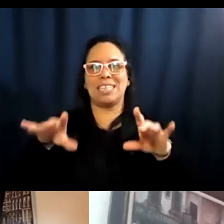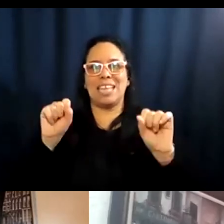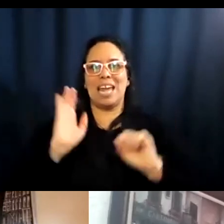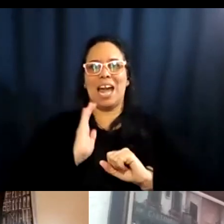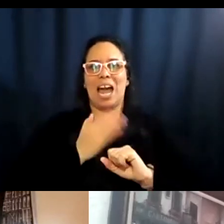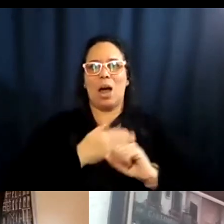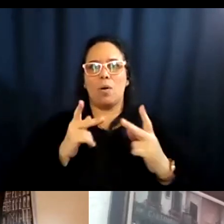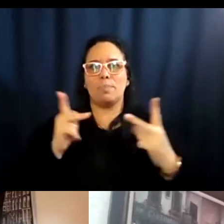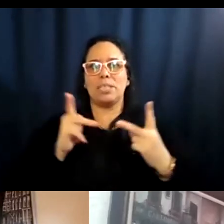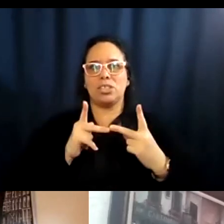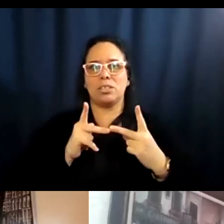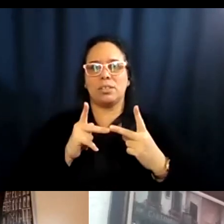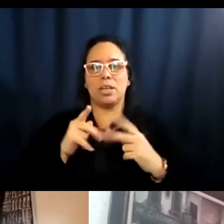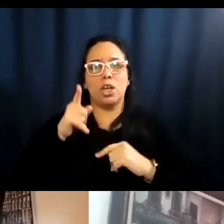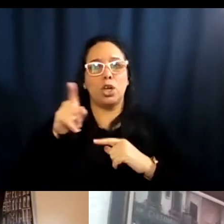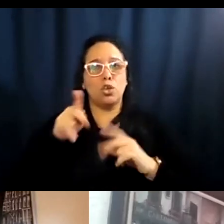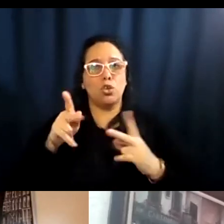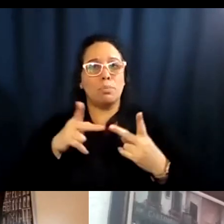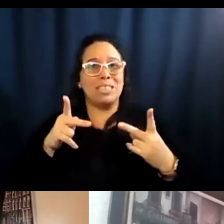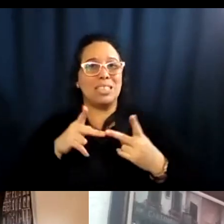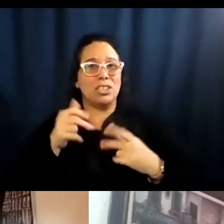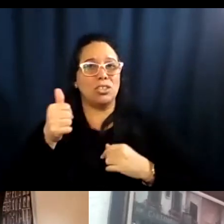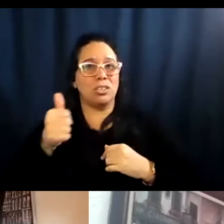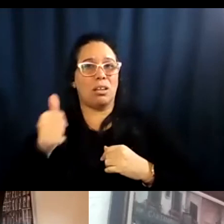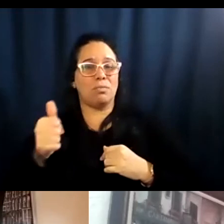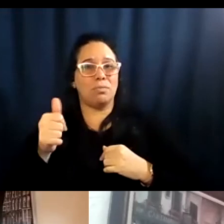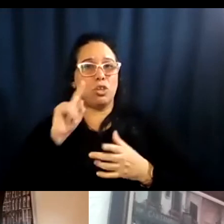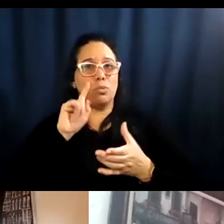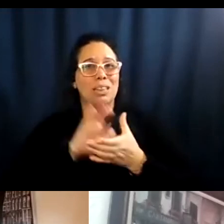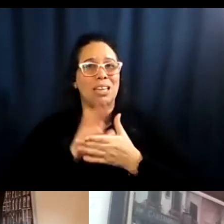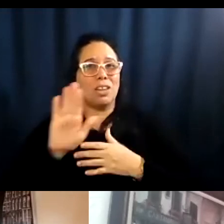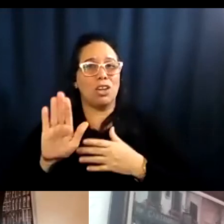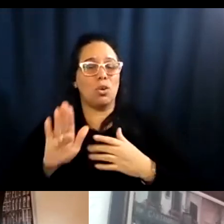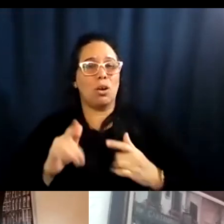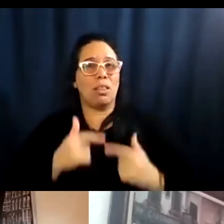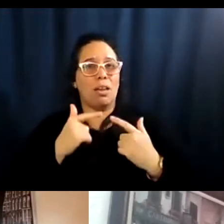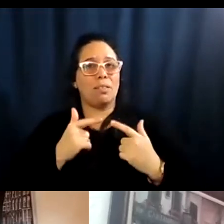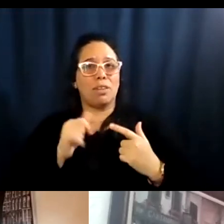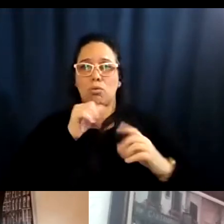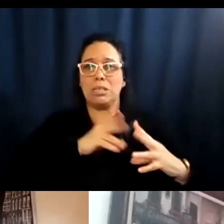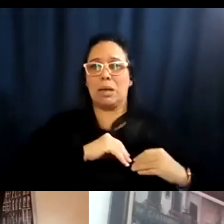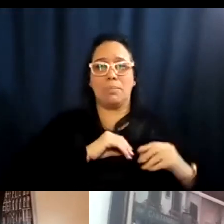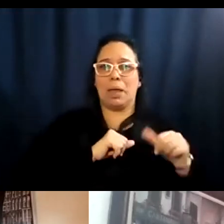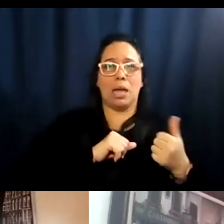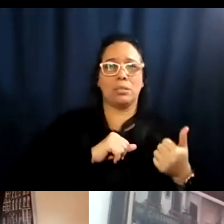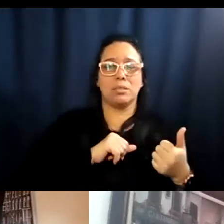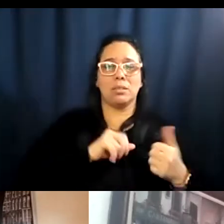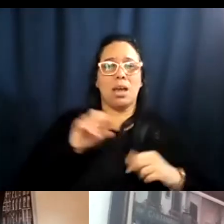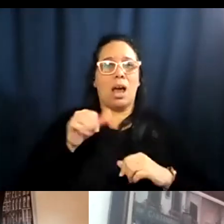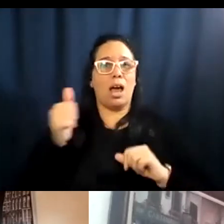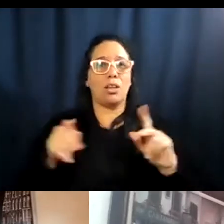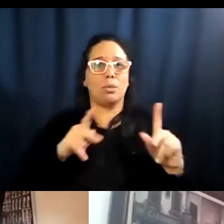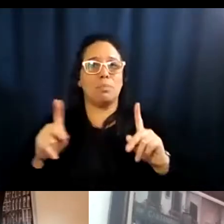what you believe, what you want on your life, and then you don't take anything else. And that is the revolution itself, because anytime someone comes with any other idea, structure, or